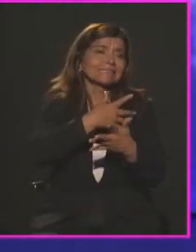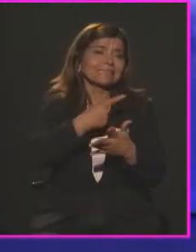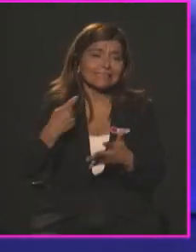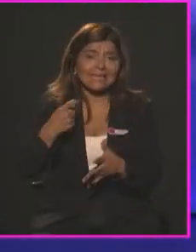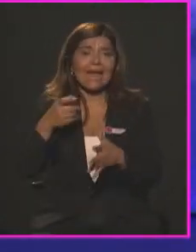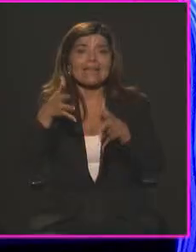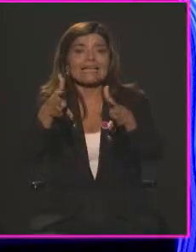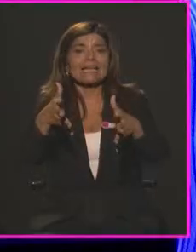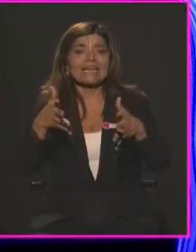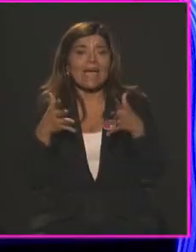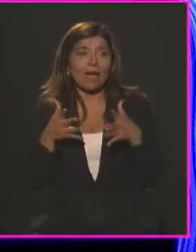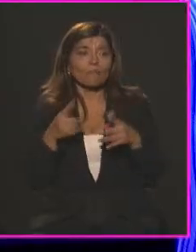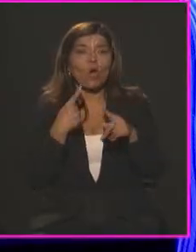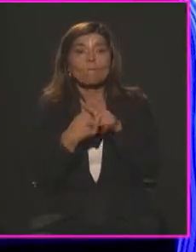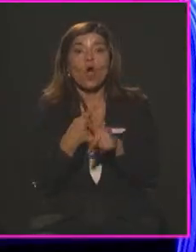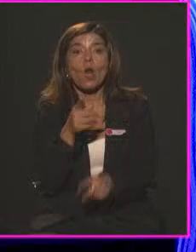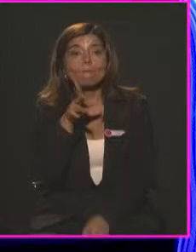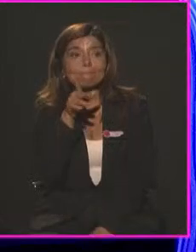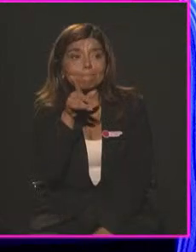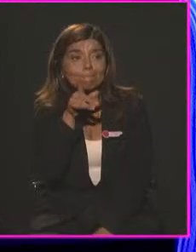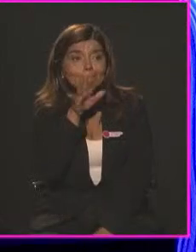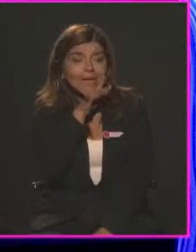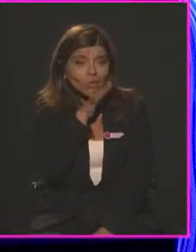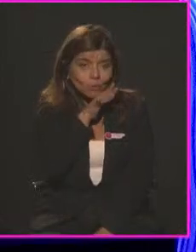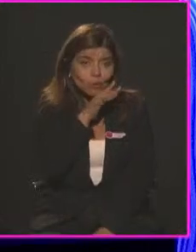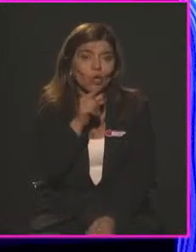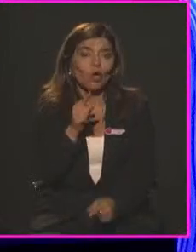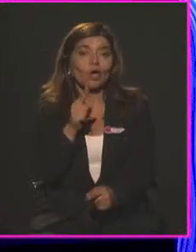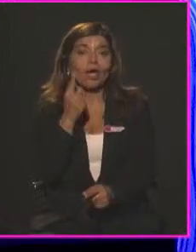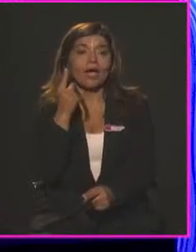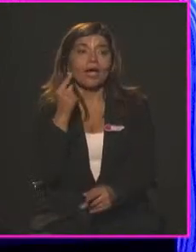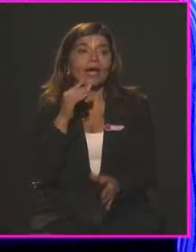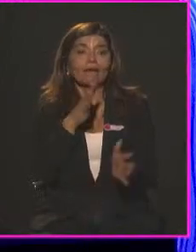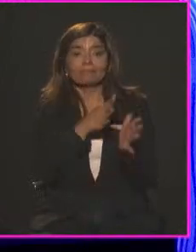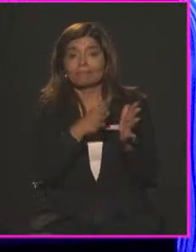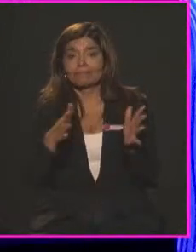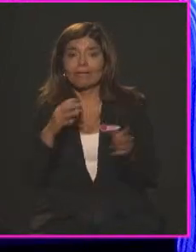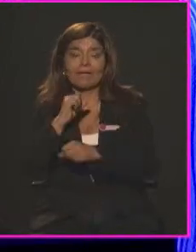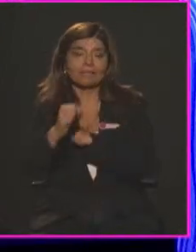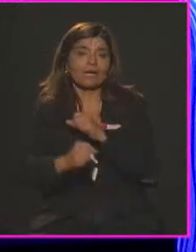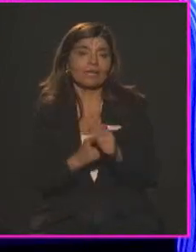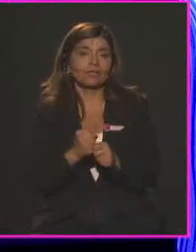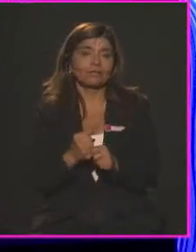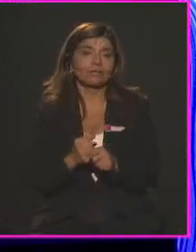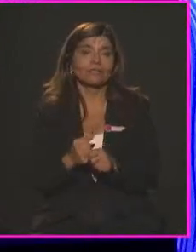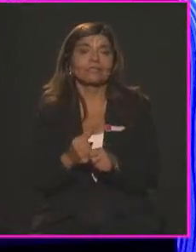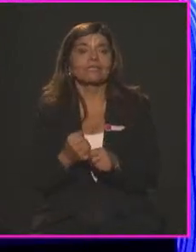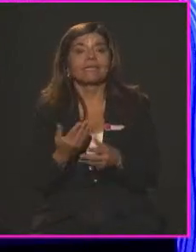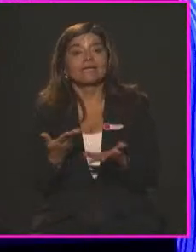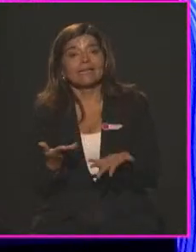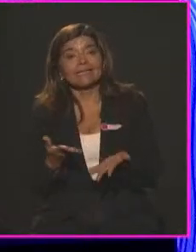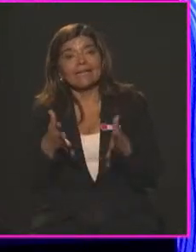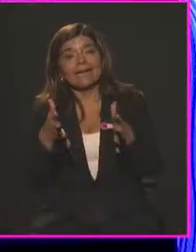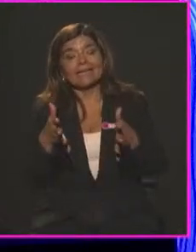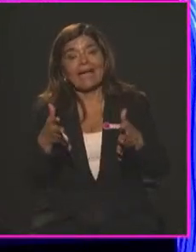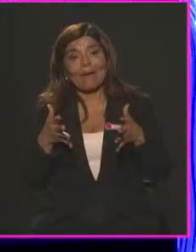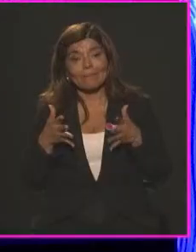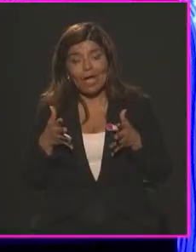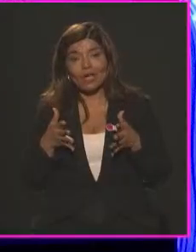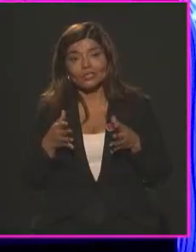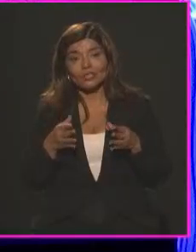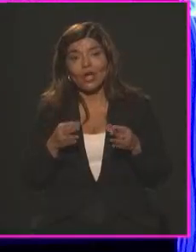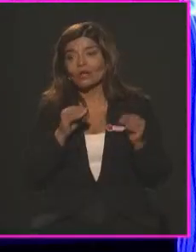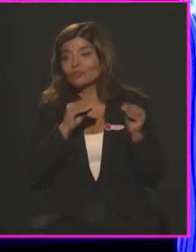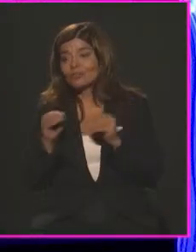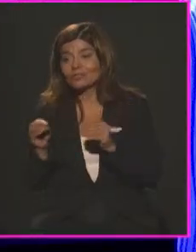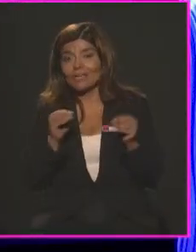minute all year long. Except instead of going somewhere for that food to be eaten, those trucks would go straight to a